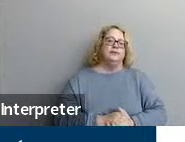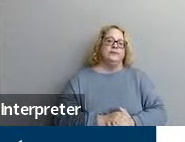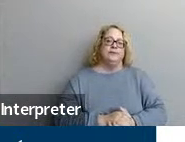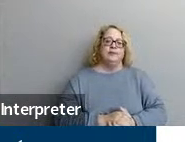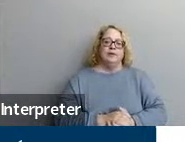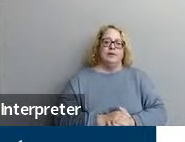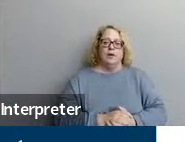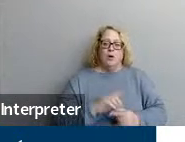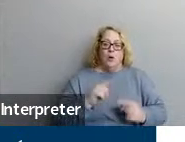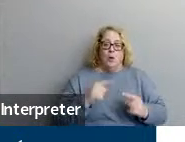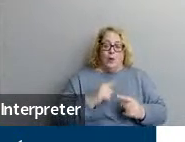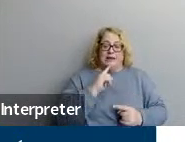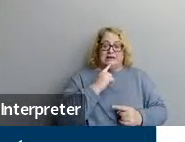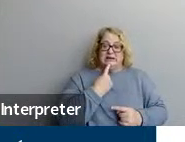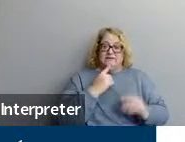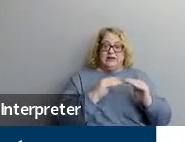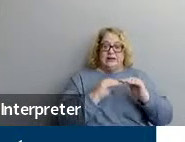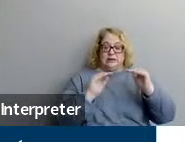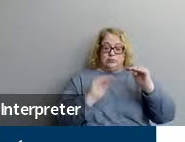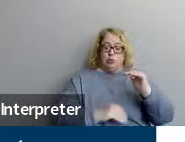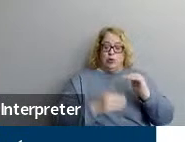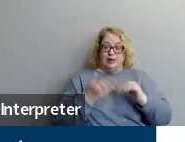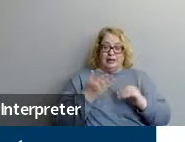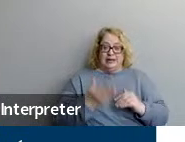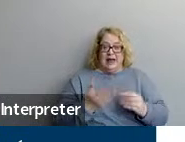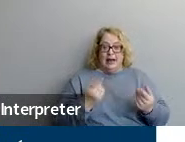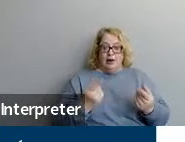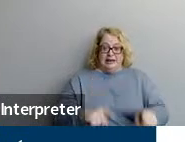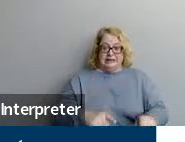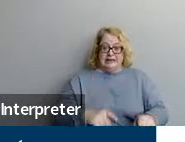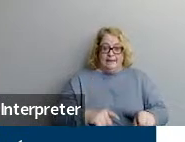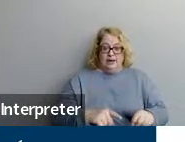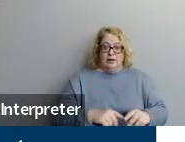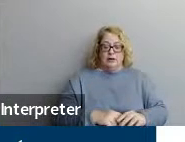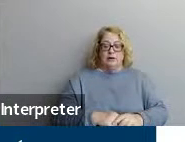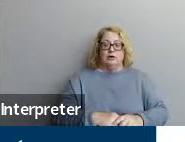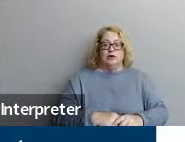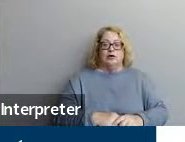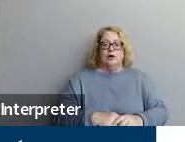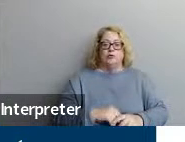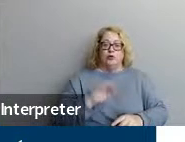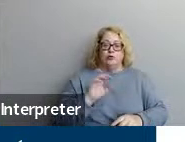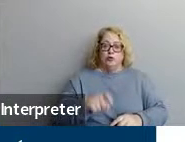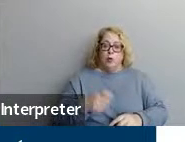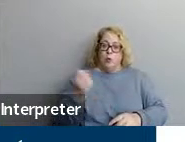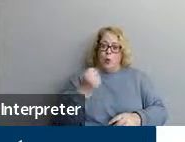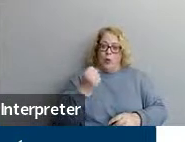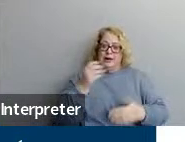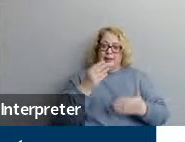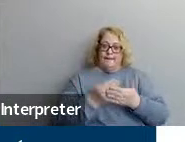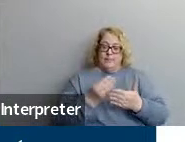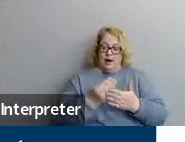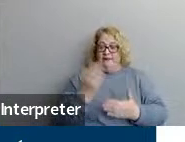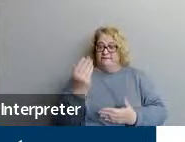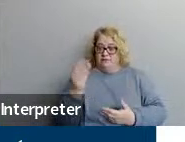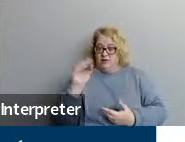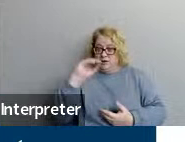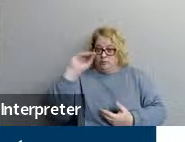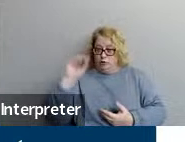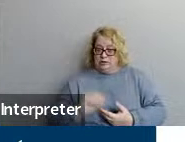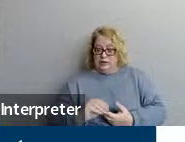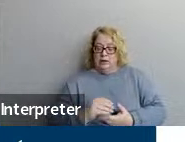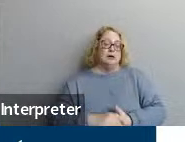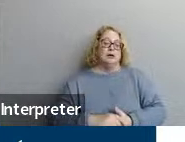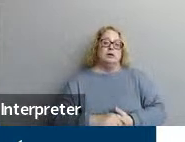significant disproportionality exists, you're looking at setting aside those funds, which again is 15%.